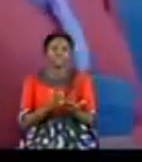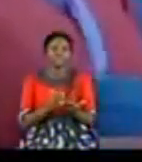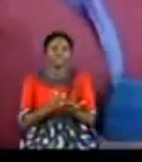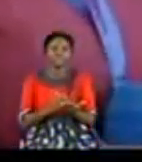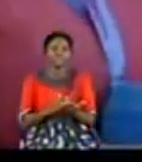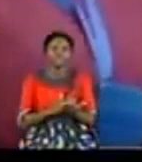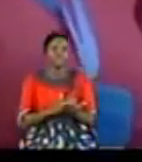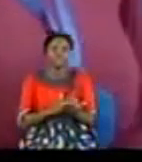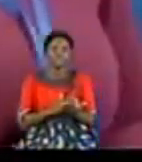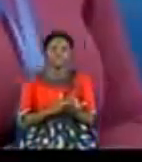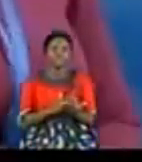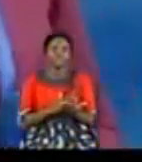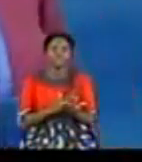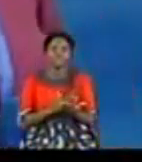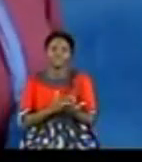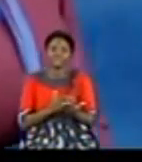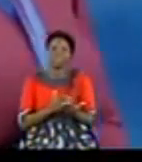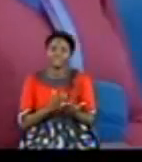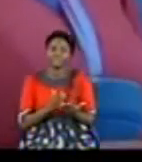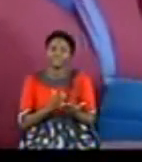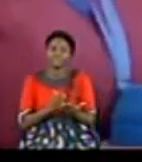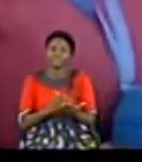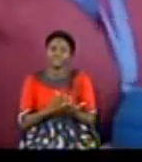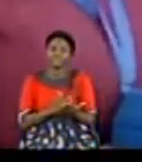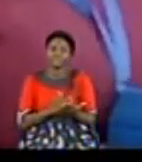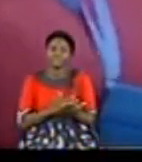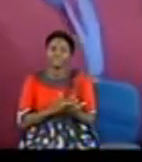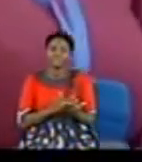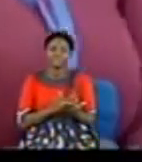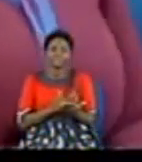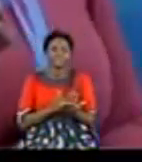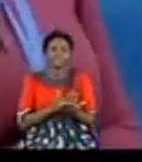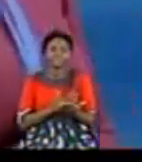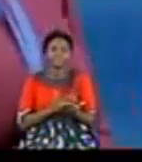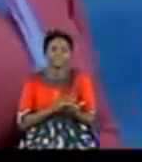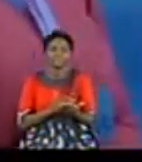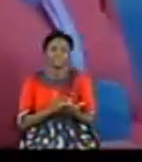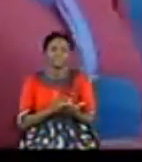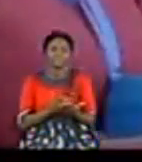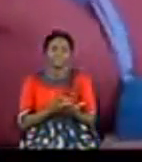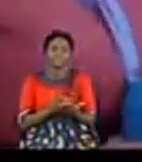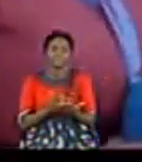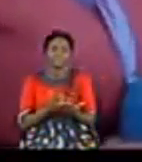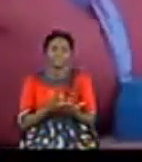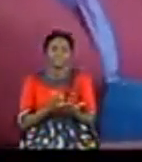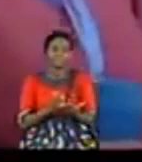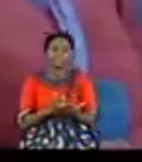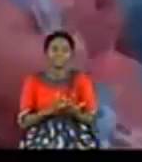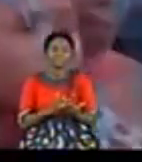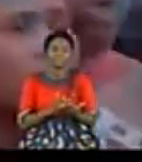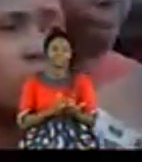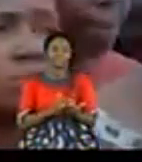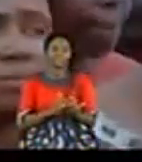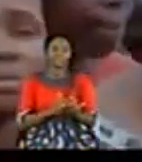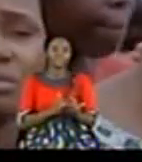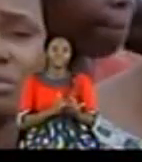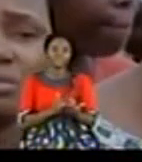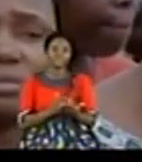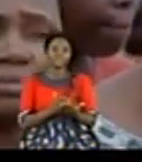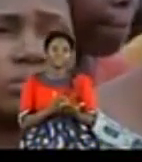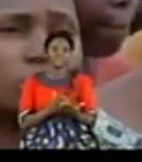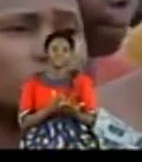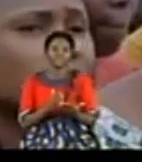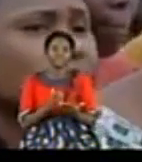your wory is the Lamb who is Seated on the